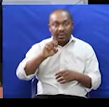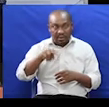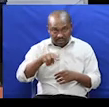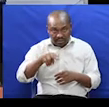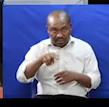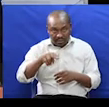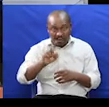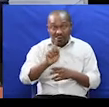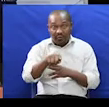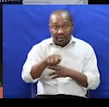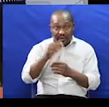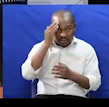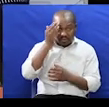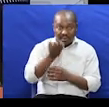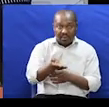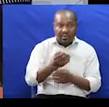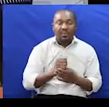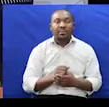a standard solution